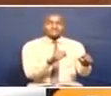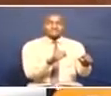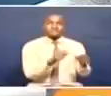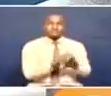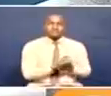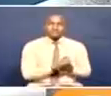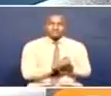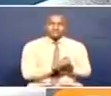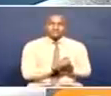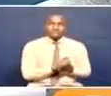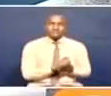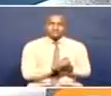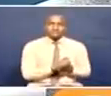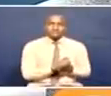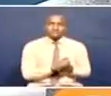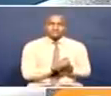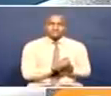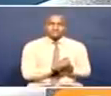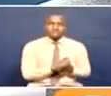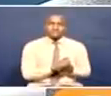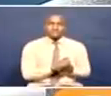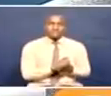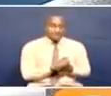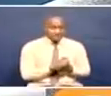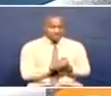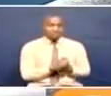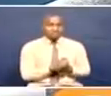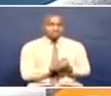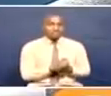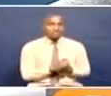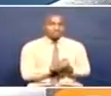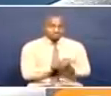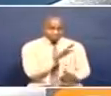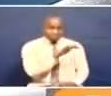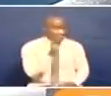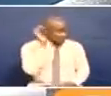To heaven. Yeah, come on. But you need to pray. I thought you guys pray all the time. Listen,